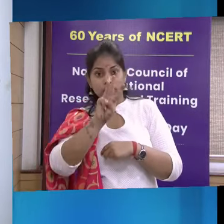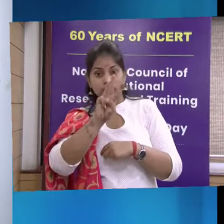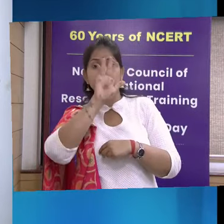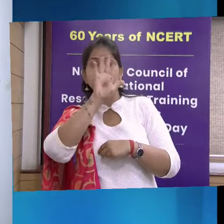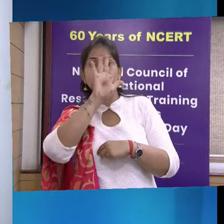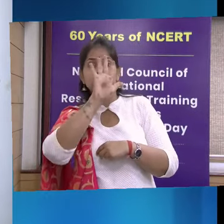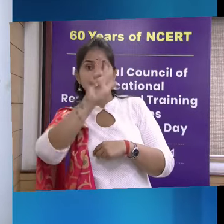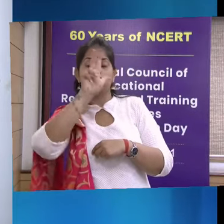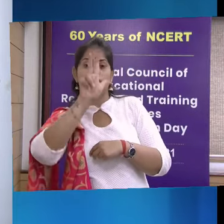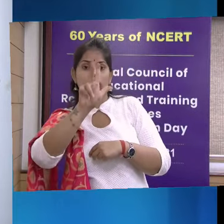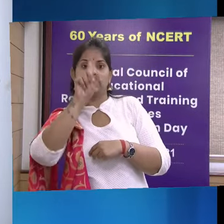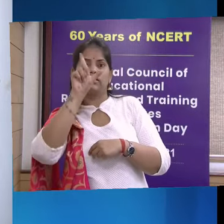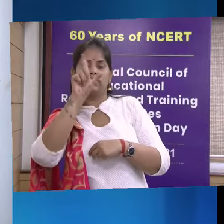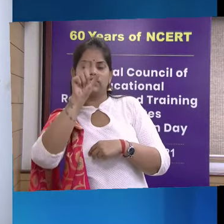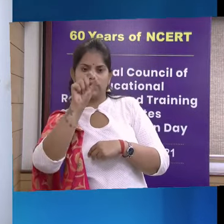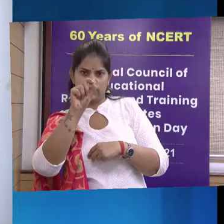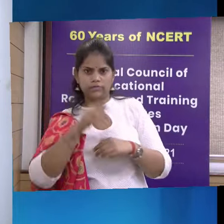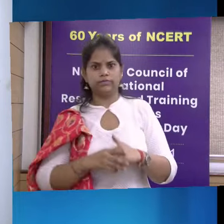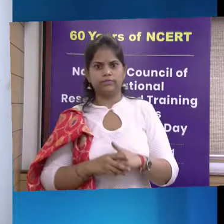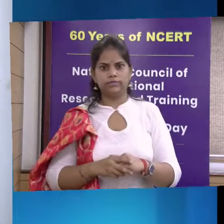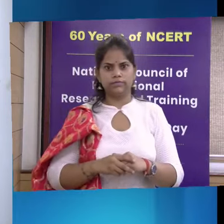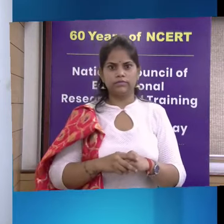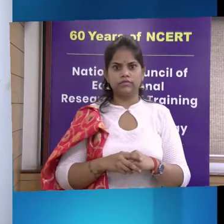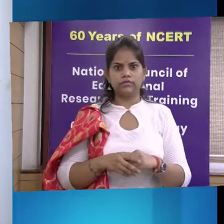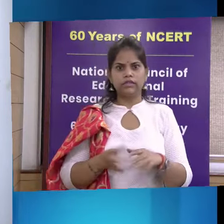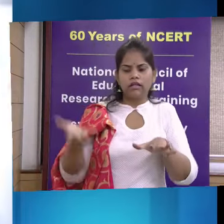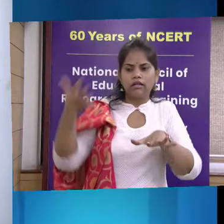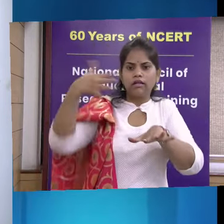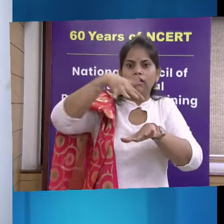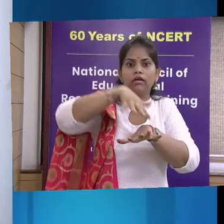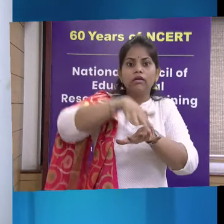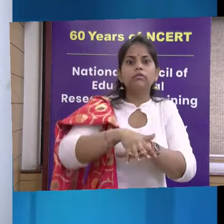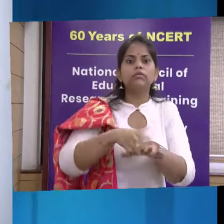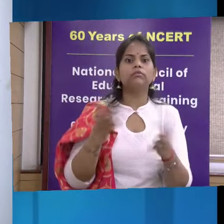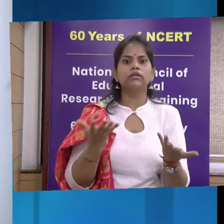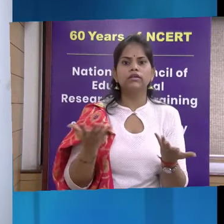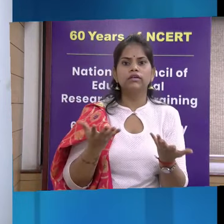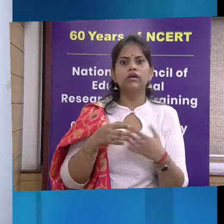level and implementing post-NASH intervention.